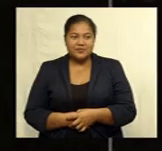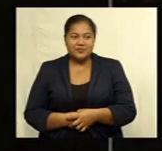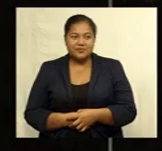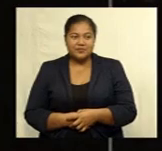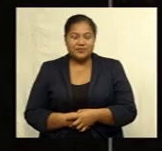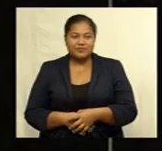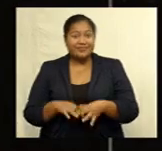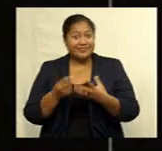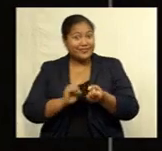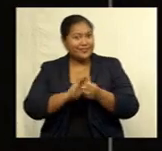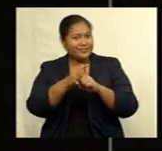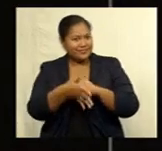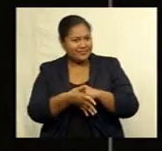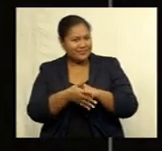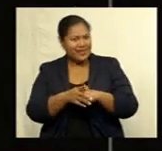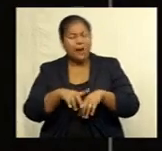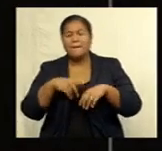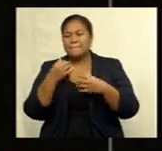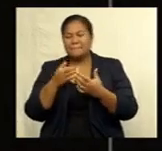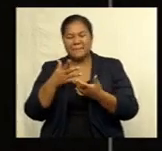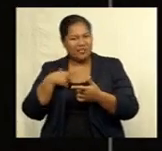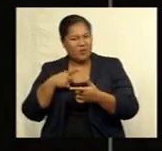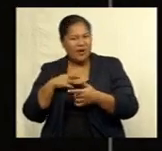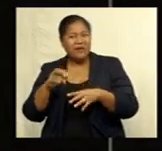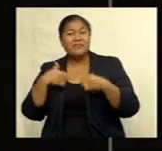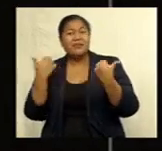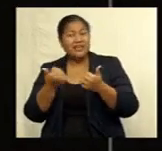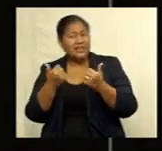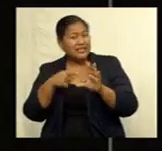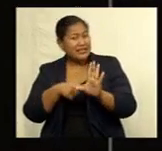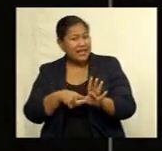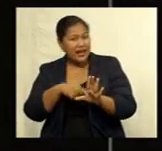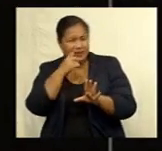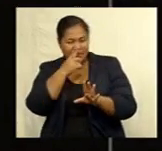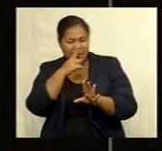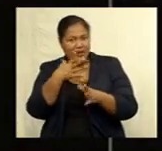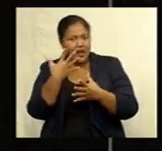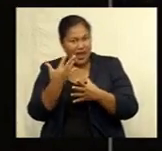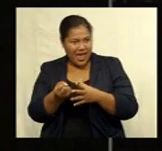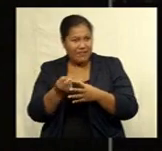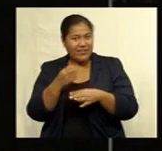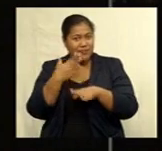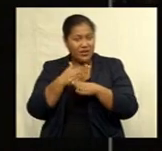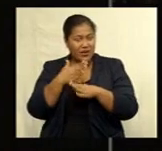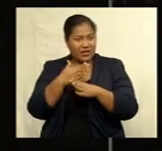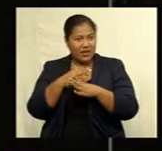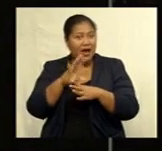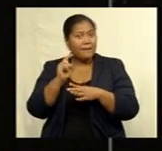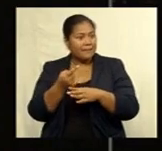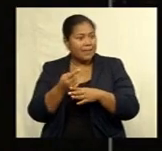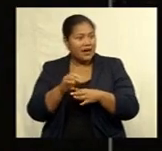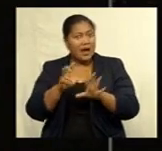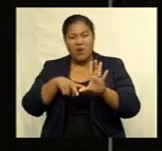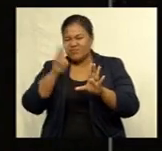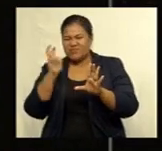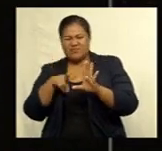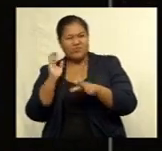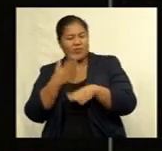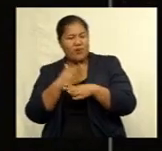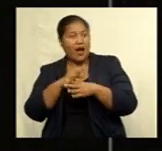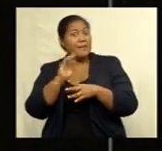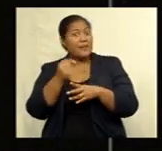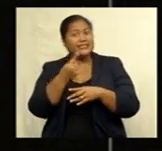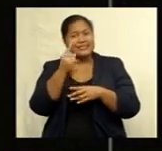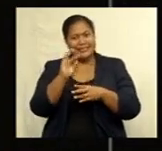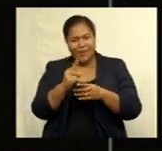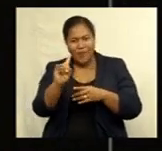The pandemic has left many young Fijians unemployed. But one man in Bua has braved the storm and set up his own barber